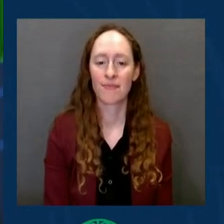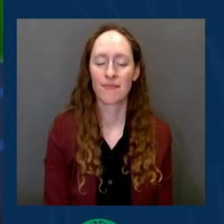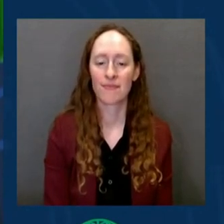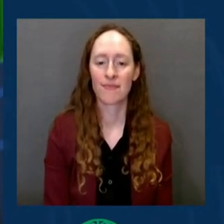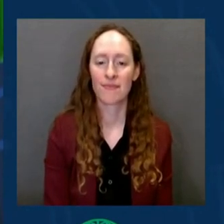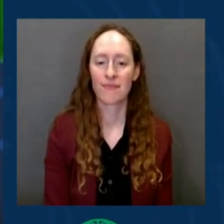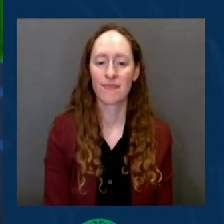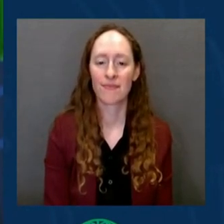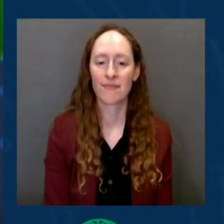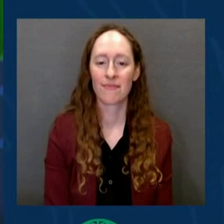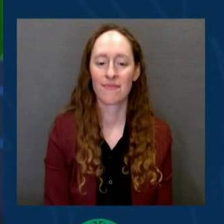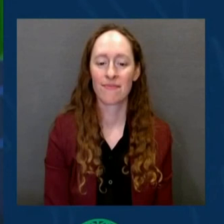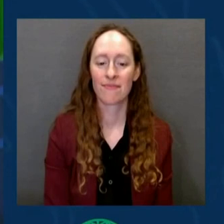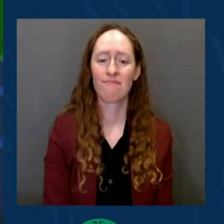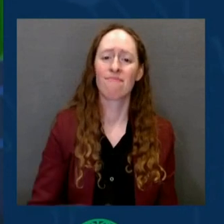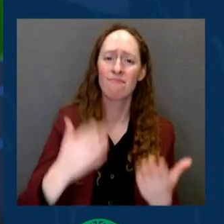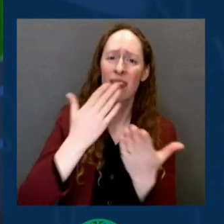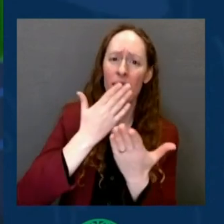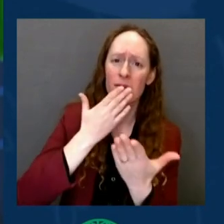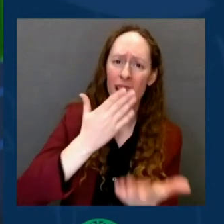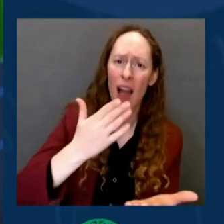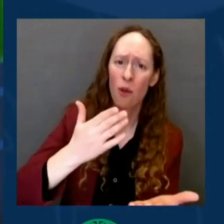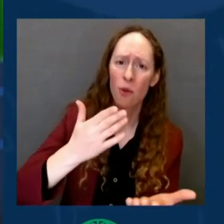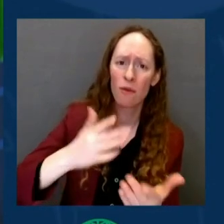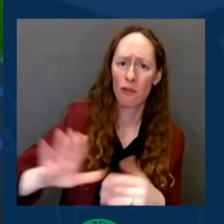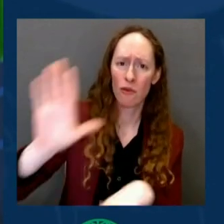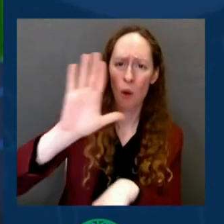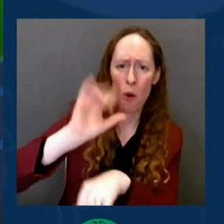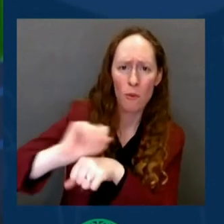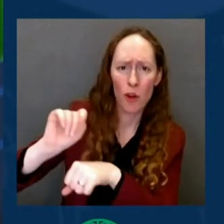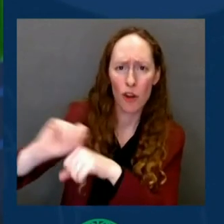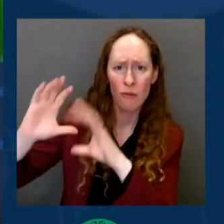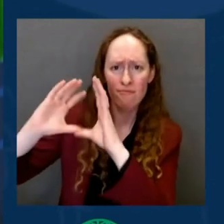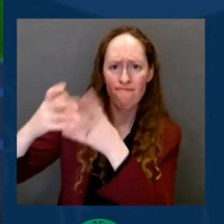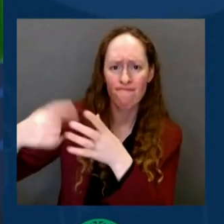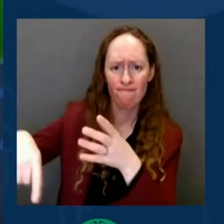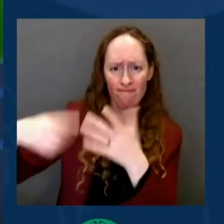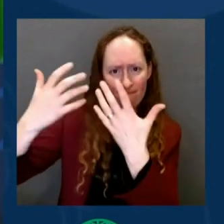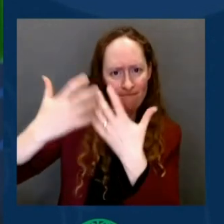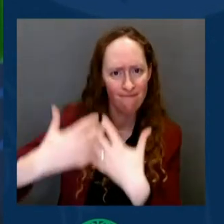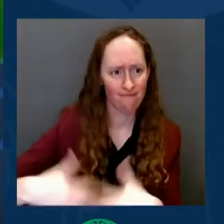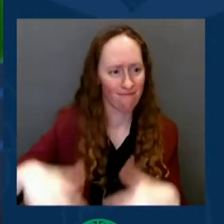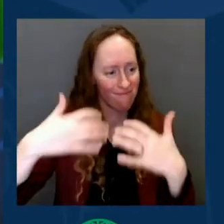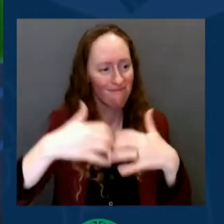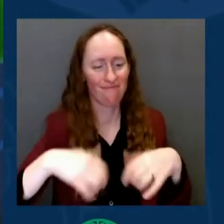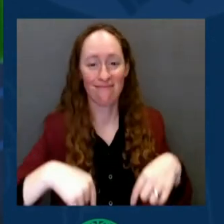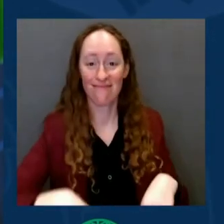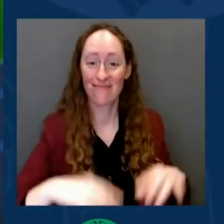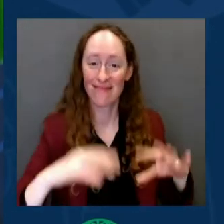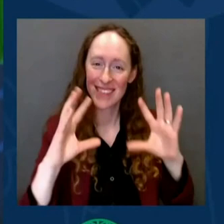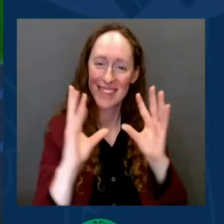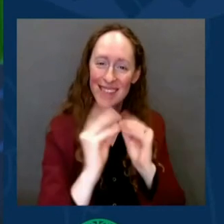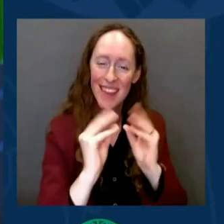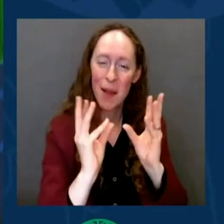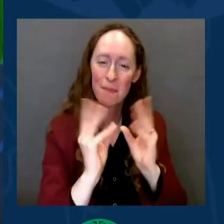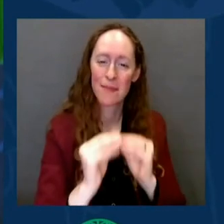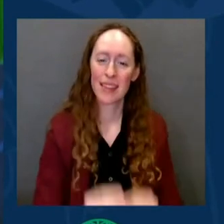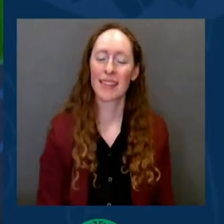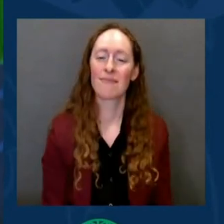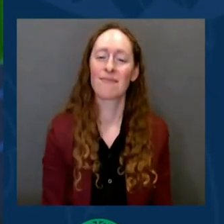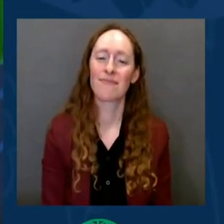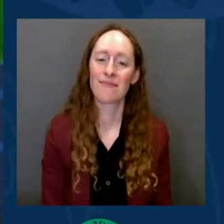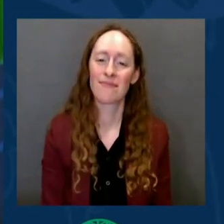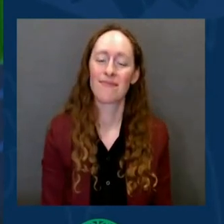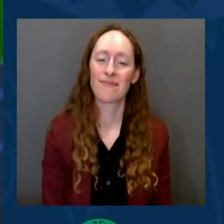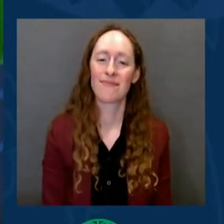to organizing this summit. And it's in this spirit that we have come to revitalize our common